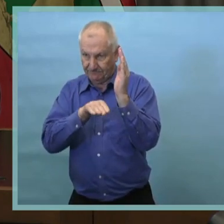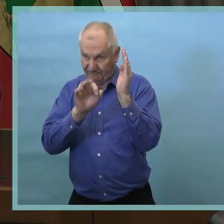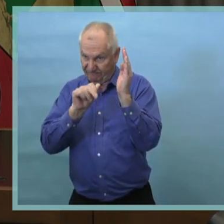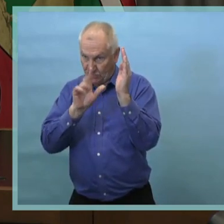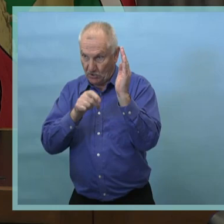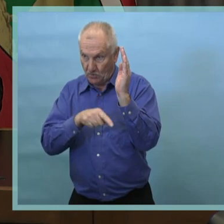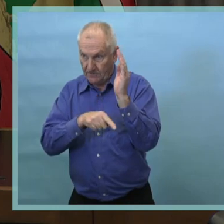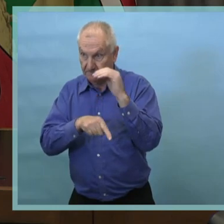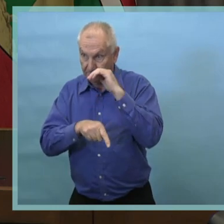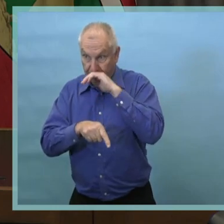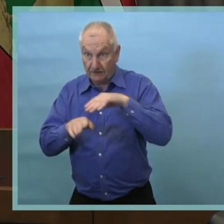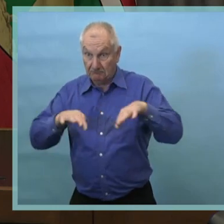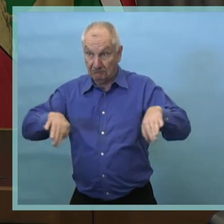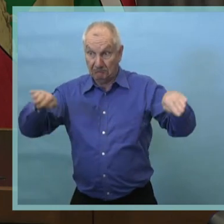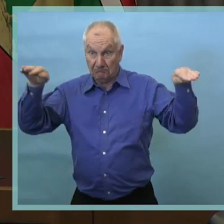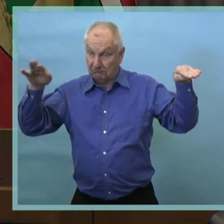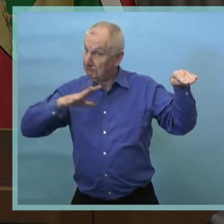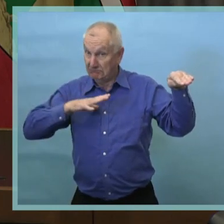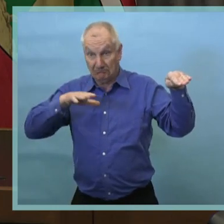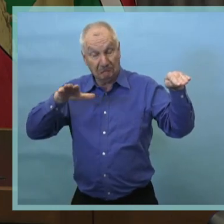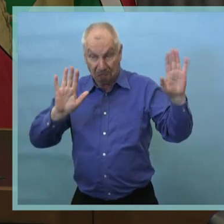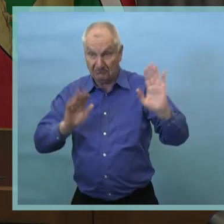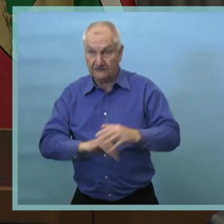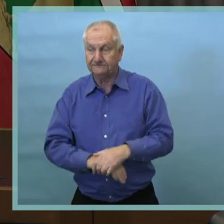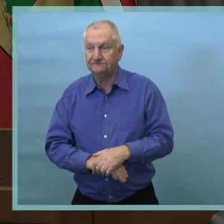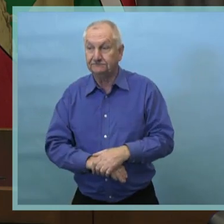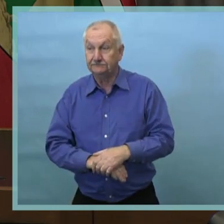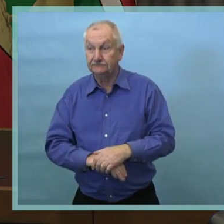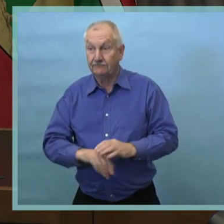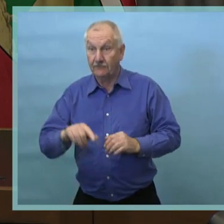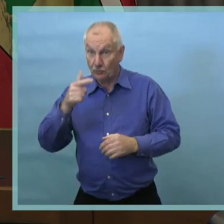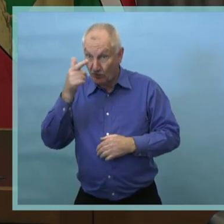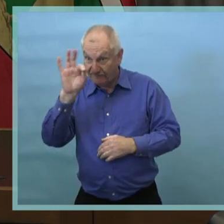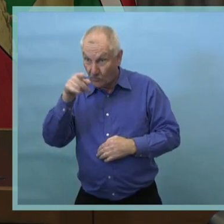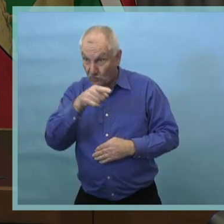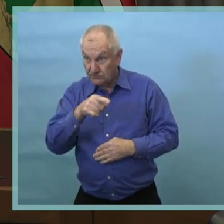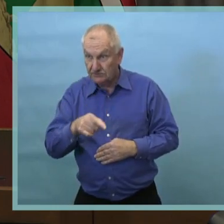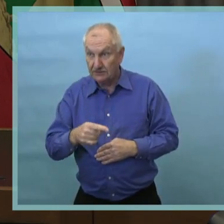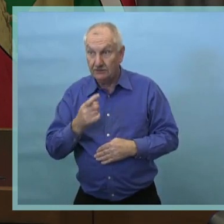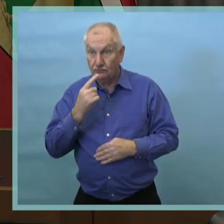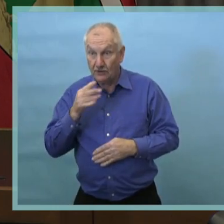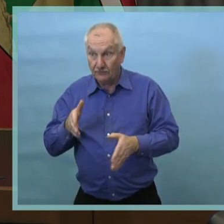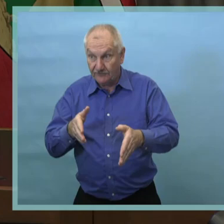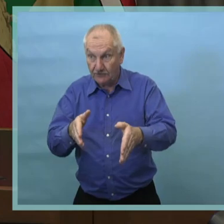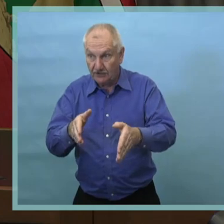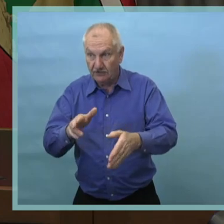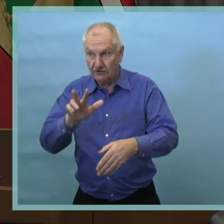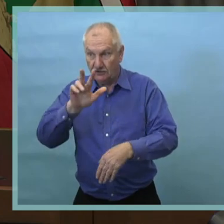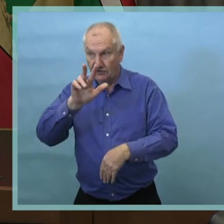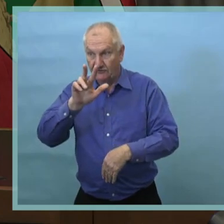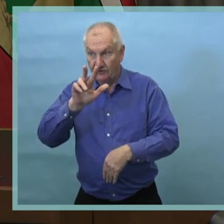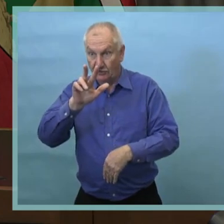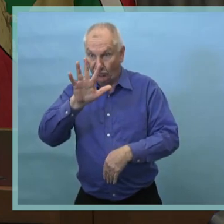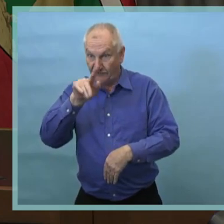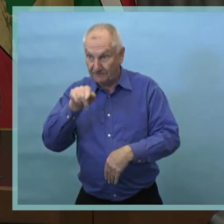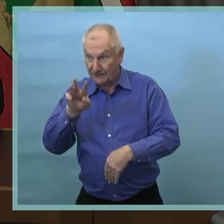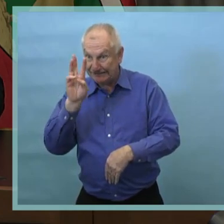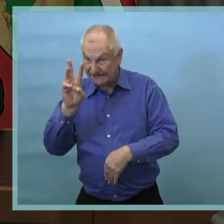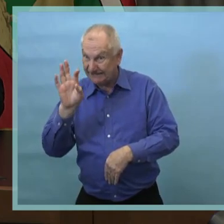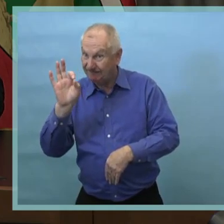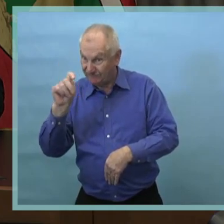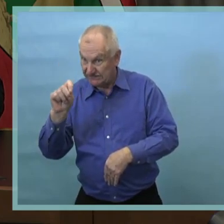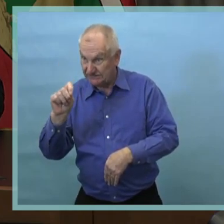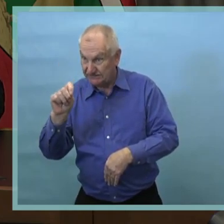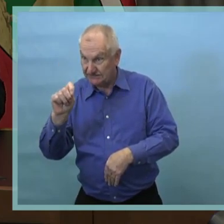banks. Grand Forks, as of today, the Red River is at 35.6 feet, which is